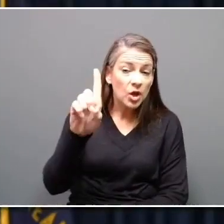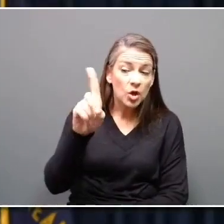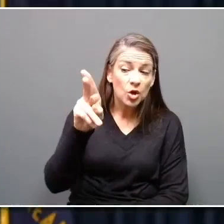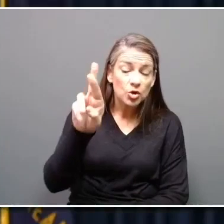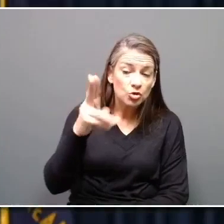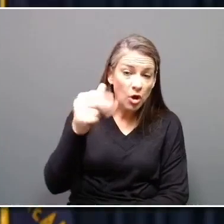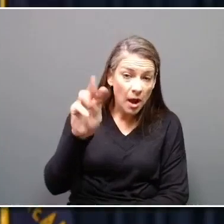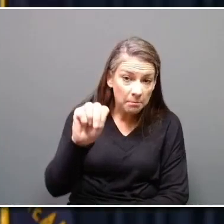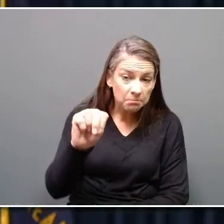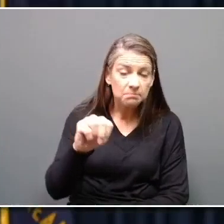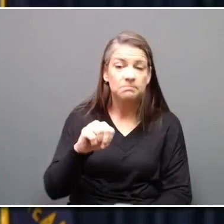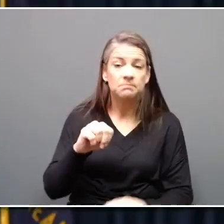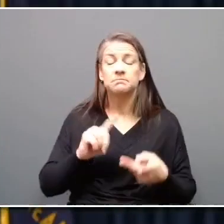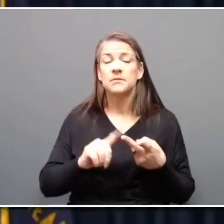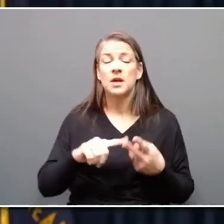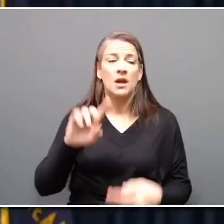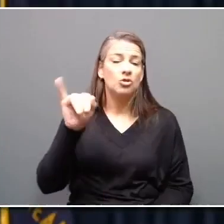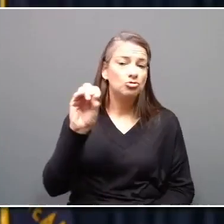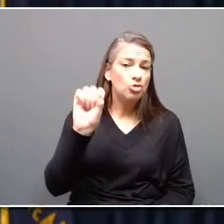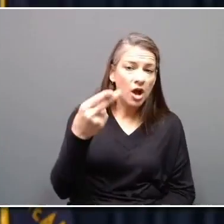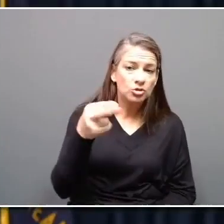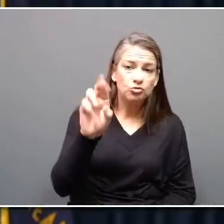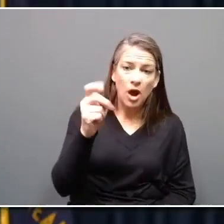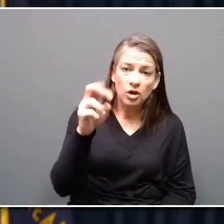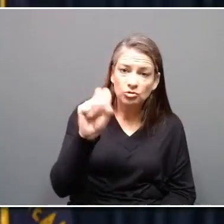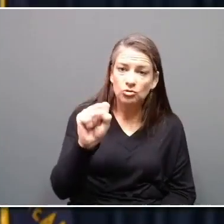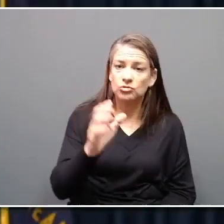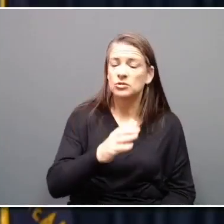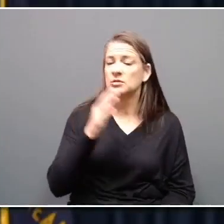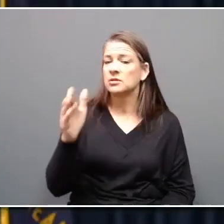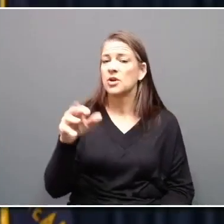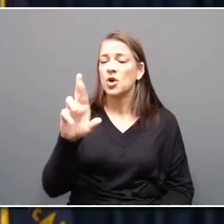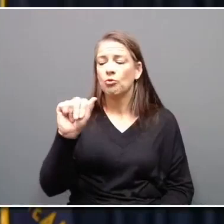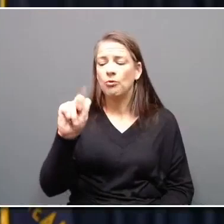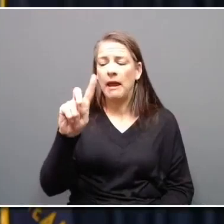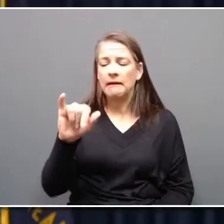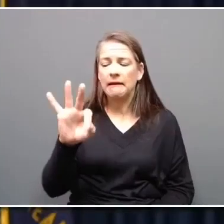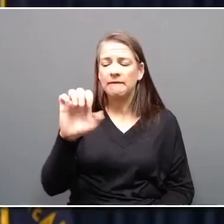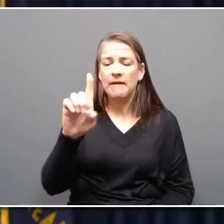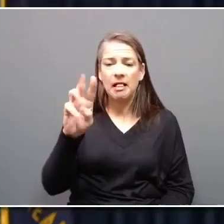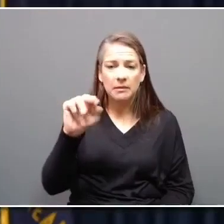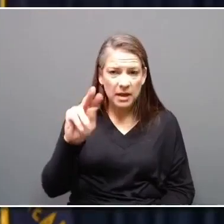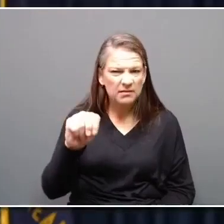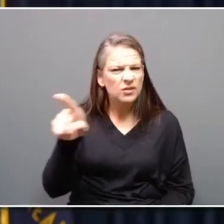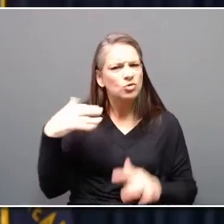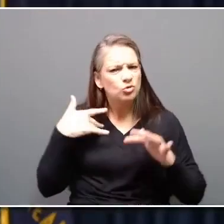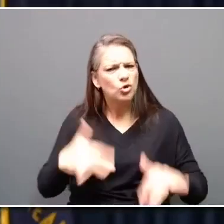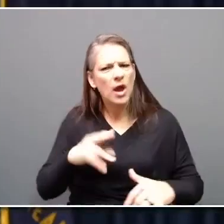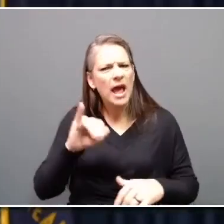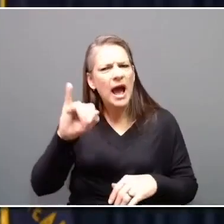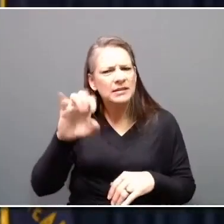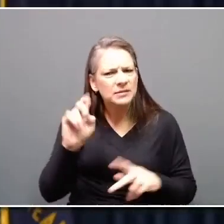Rogers and Randy Feltner. Those are our snow and ice teams. They've been working on preparing